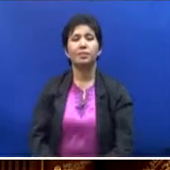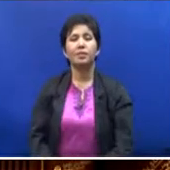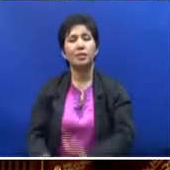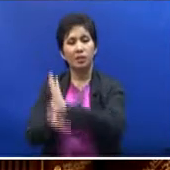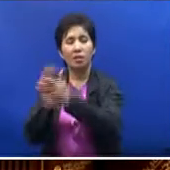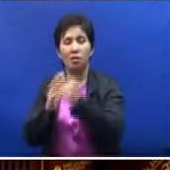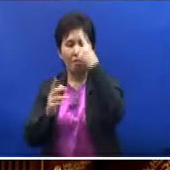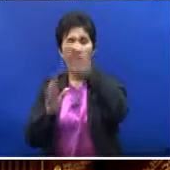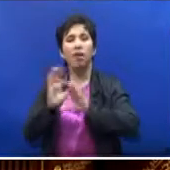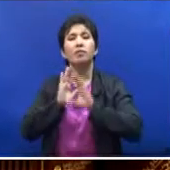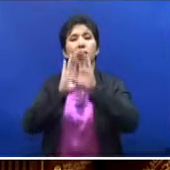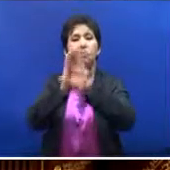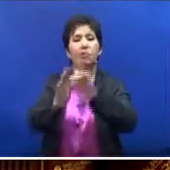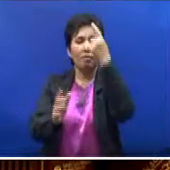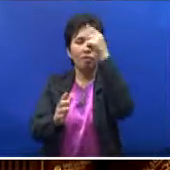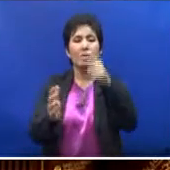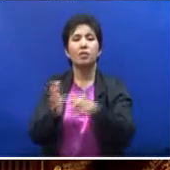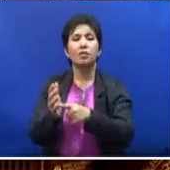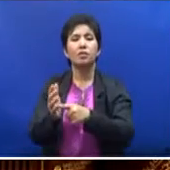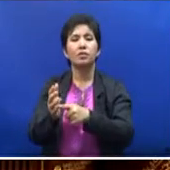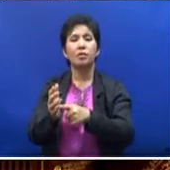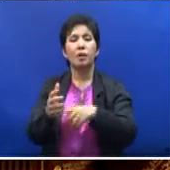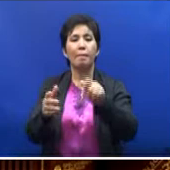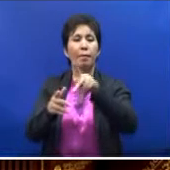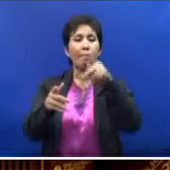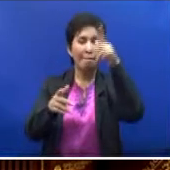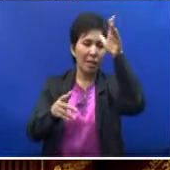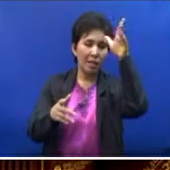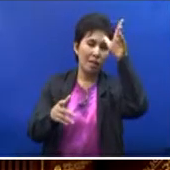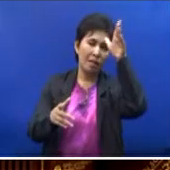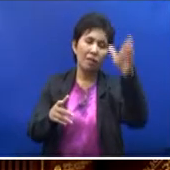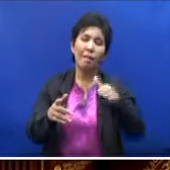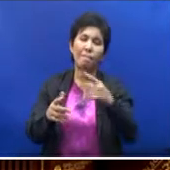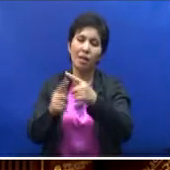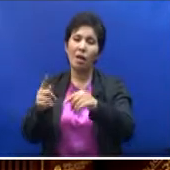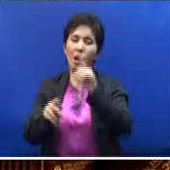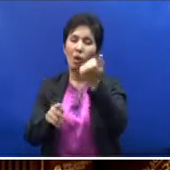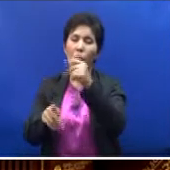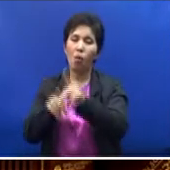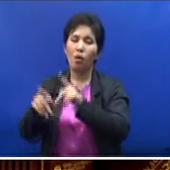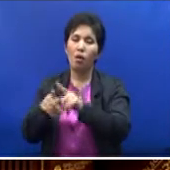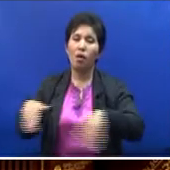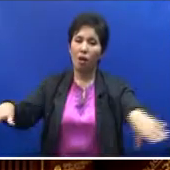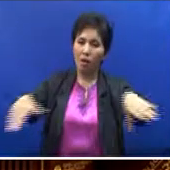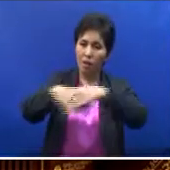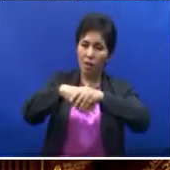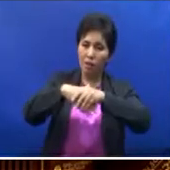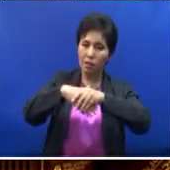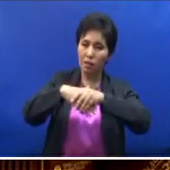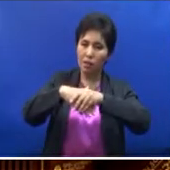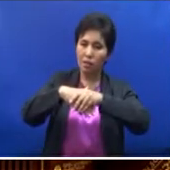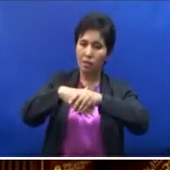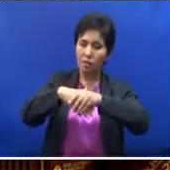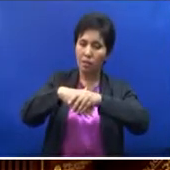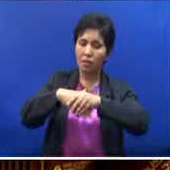So, for example, for this patrilineal descent, when someone get married, so it is an obligatory